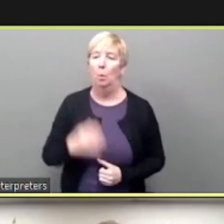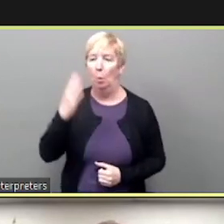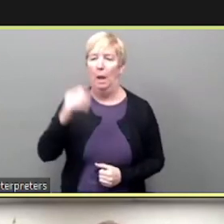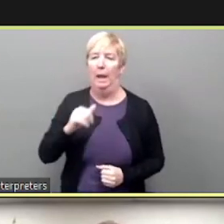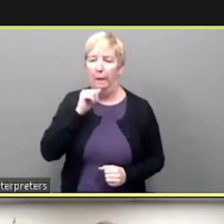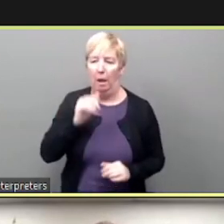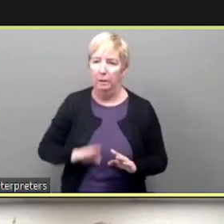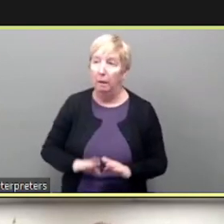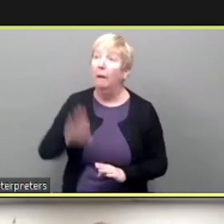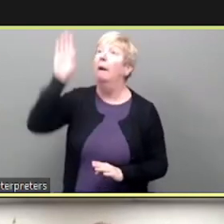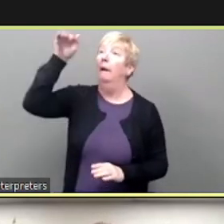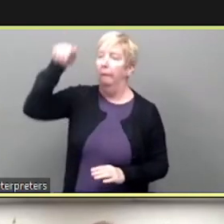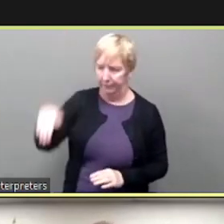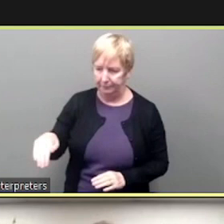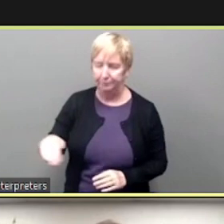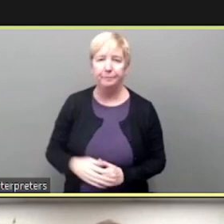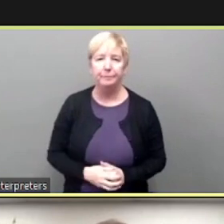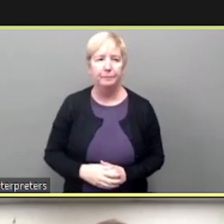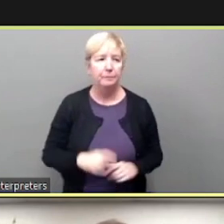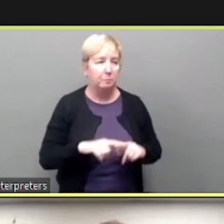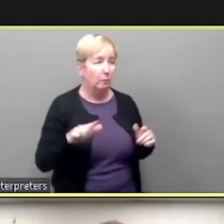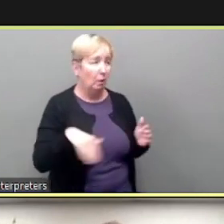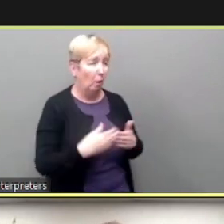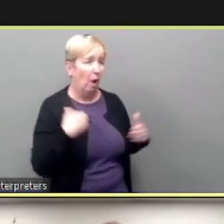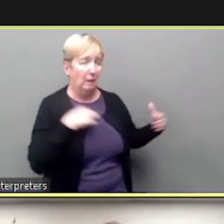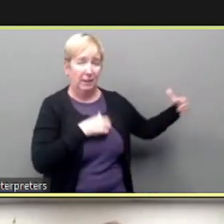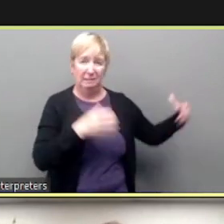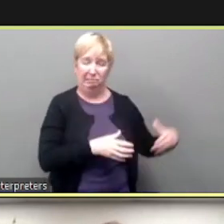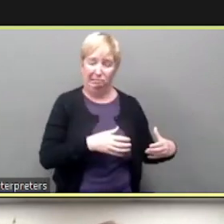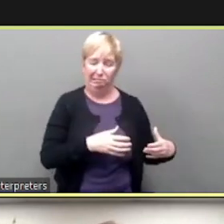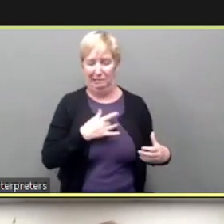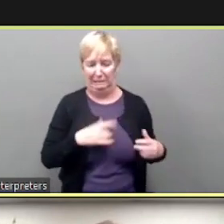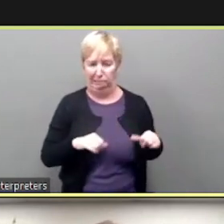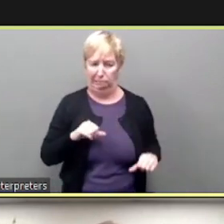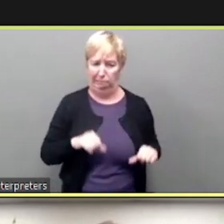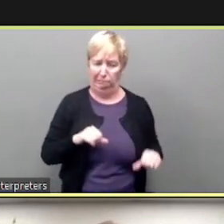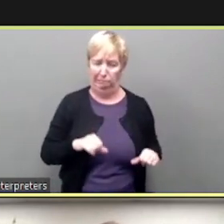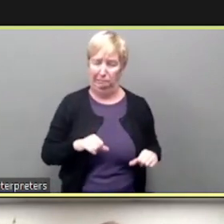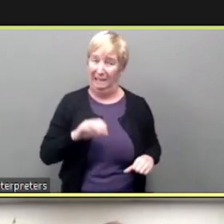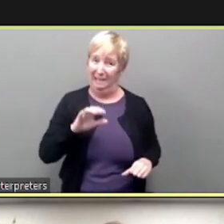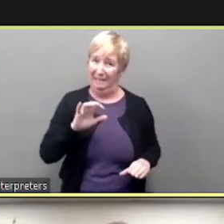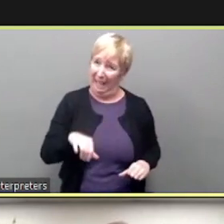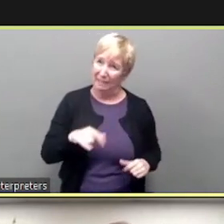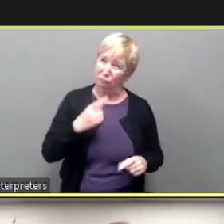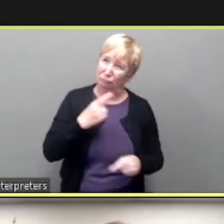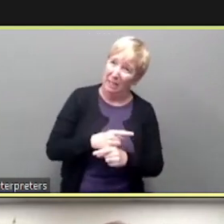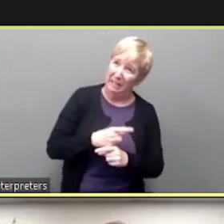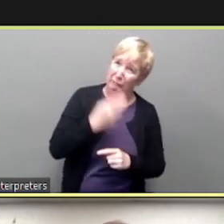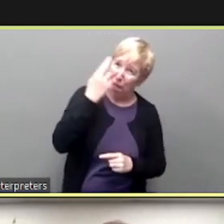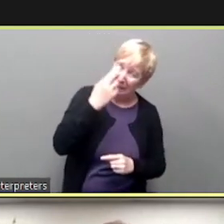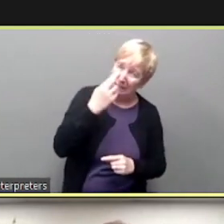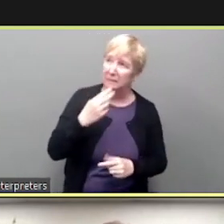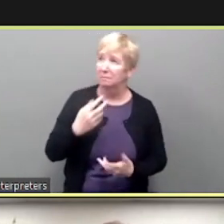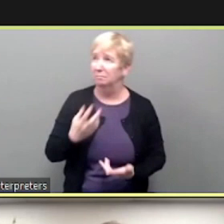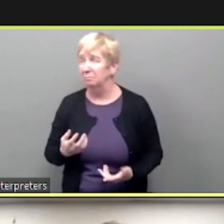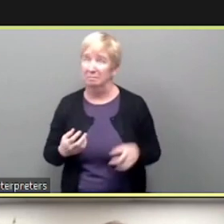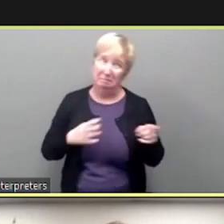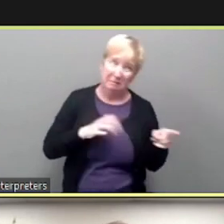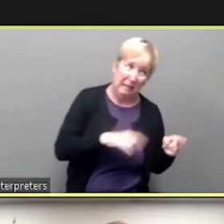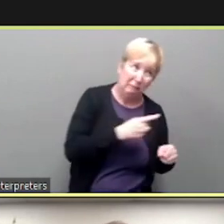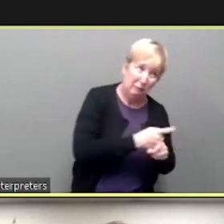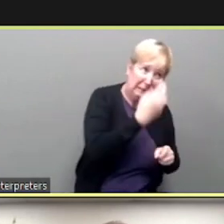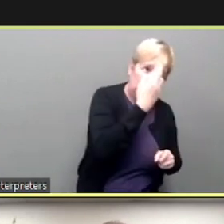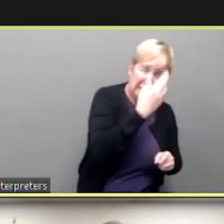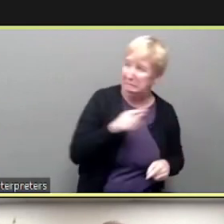down. But nobody was really convinced that any of them were the reason, and perhaps it could be a lot of different things. The real